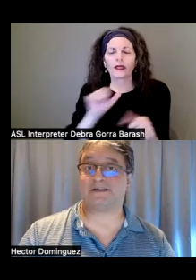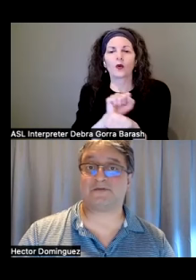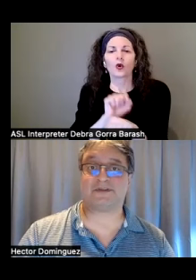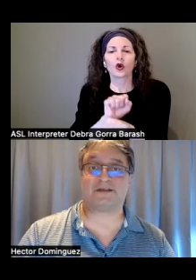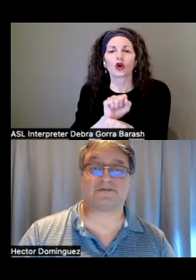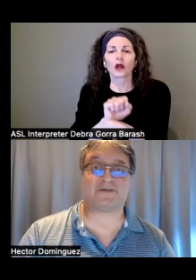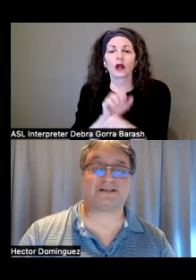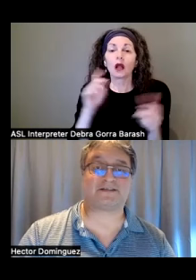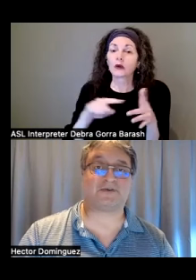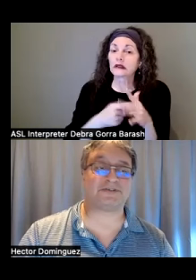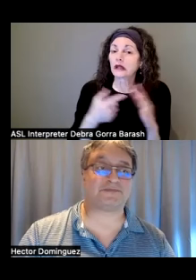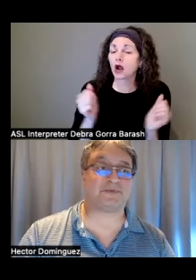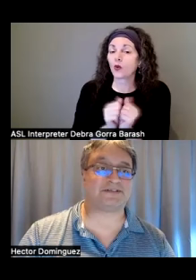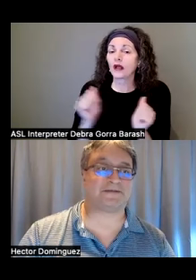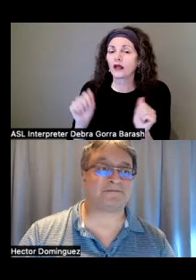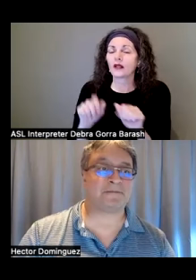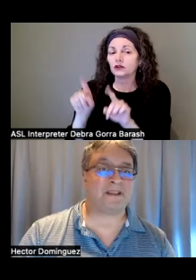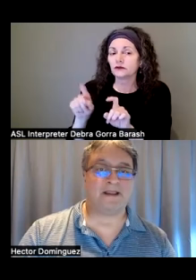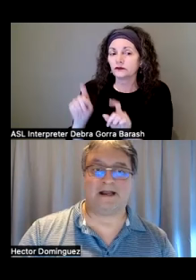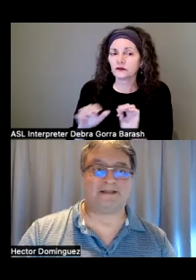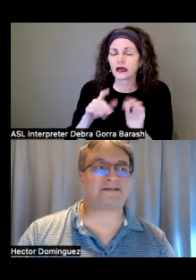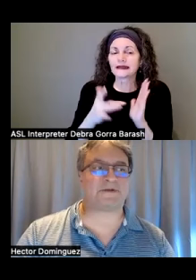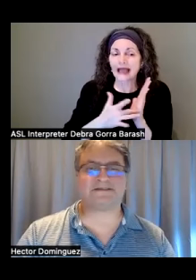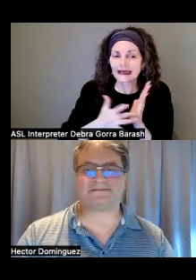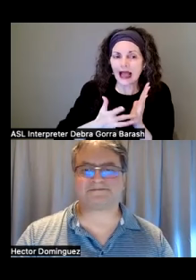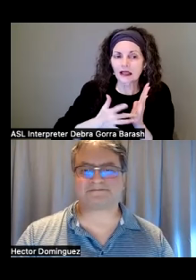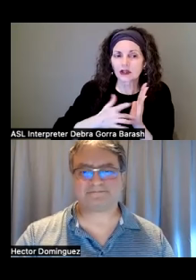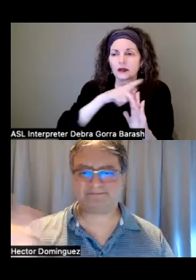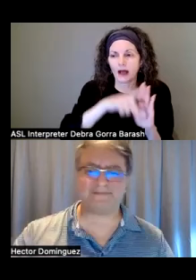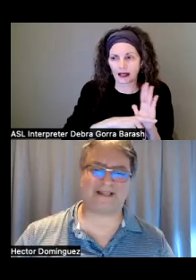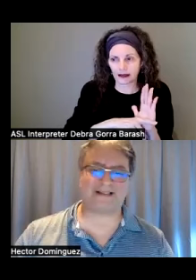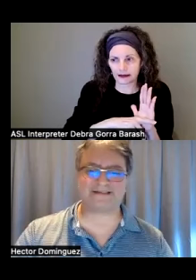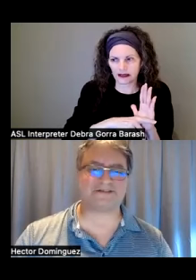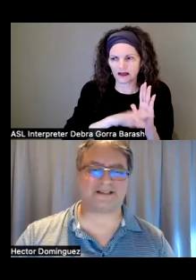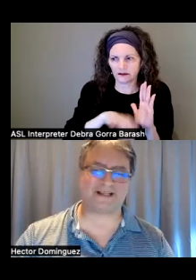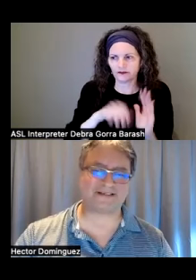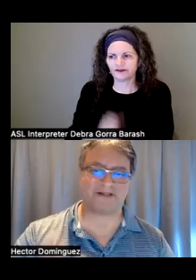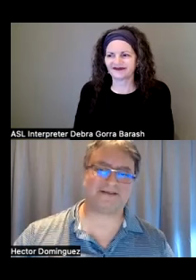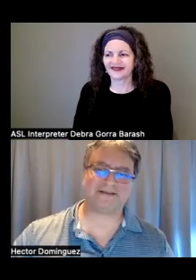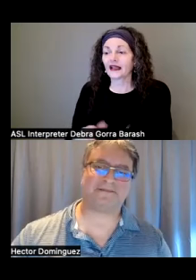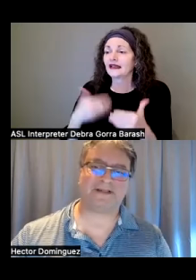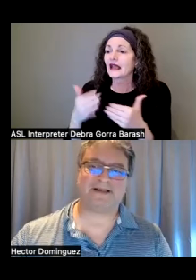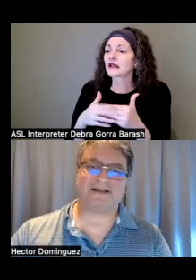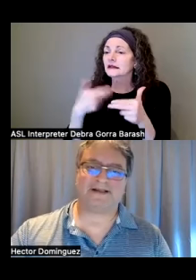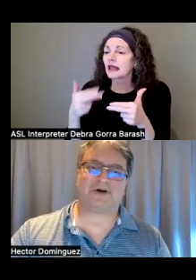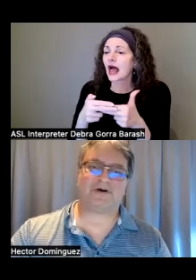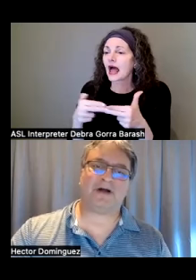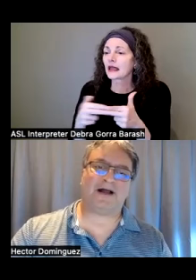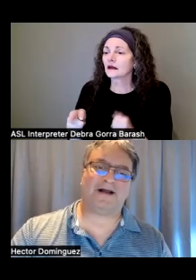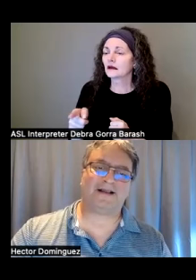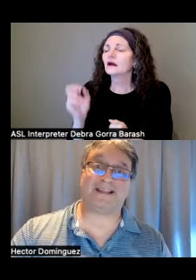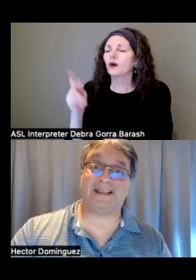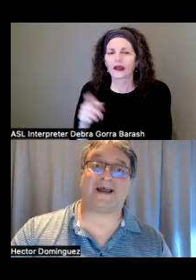are starting with the surveillance technologies policy. Next, please. Yeah, that's just the next one.